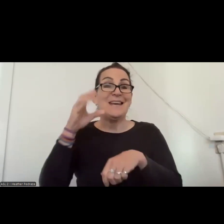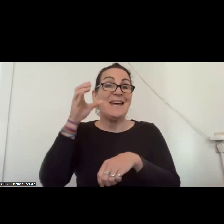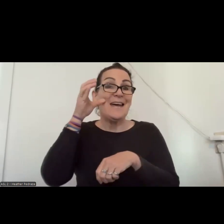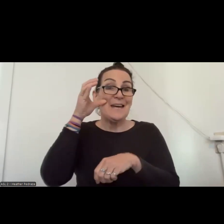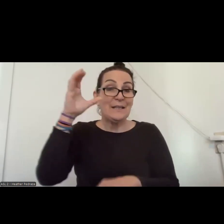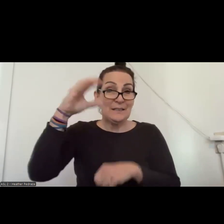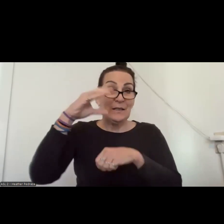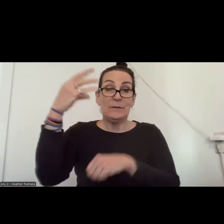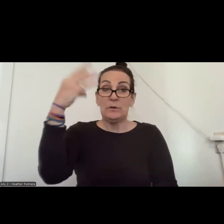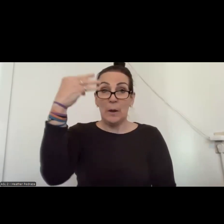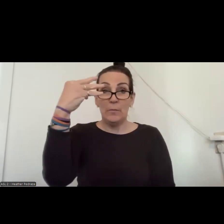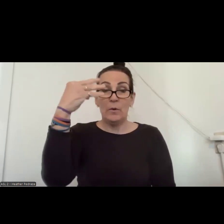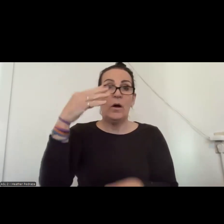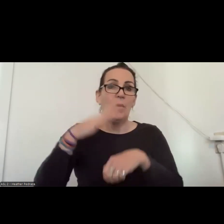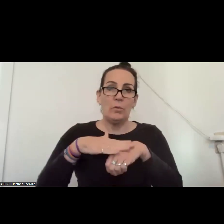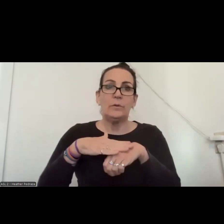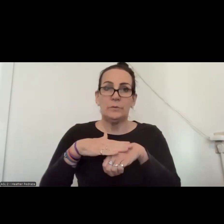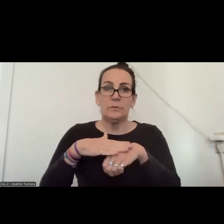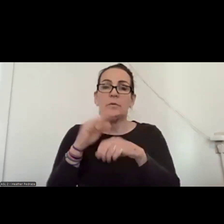attendance and participation.